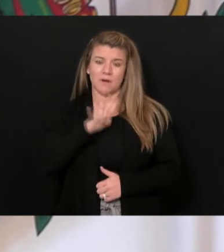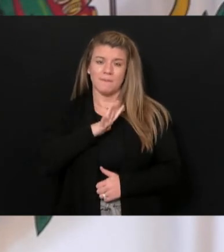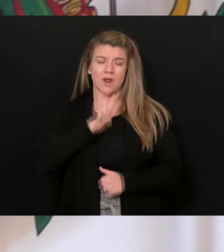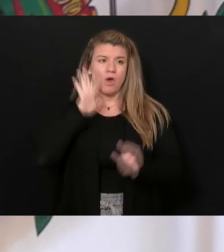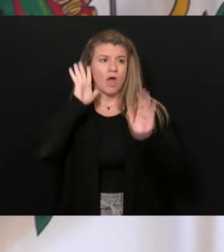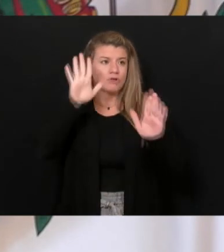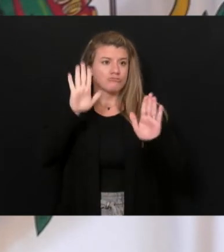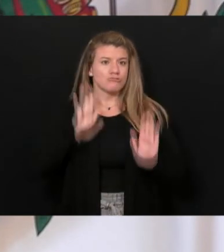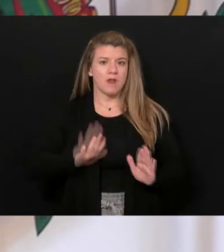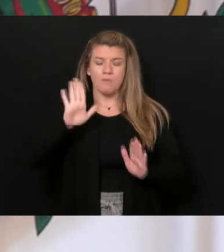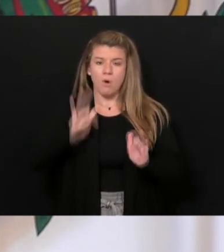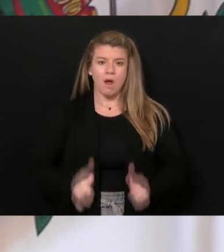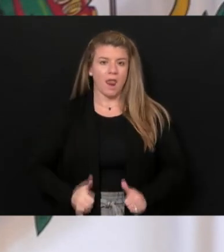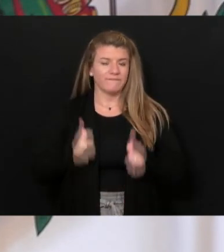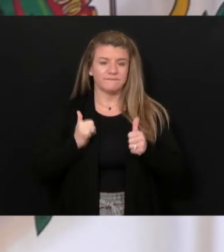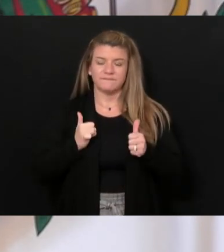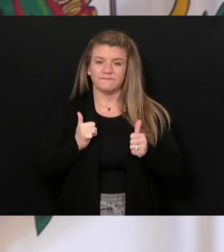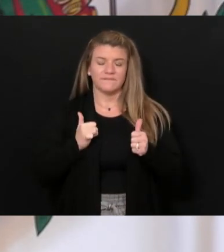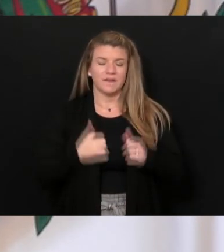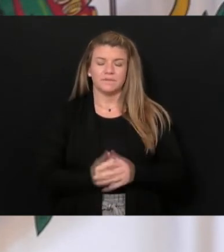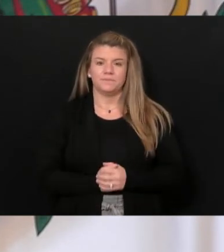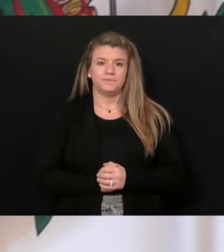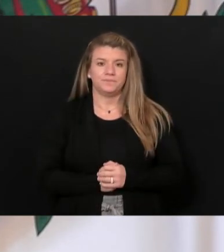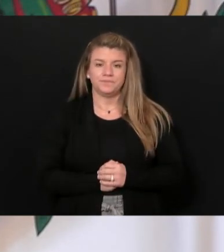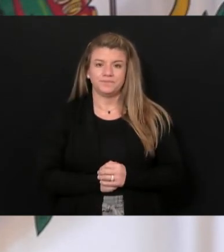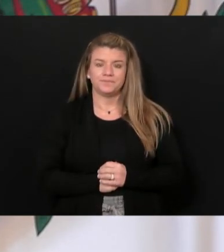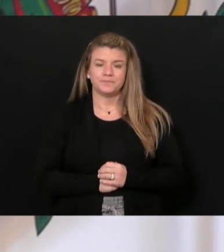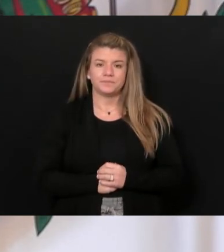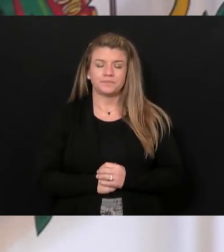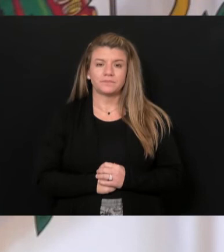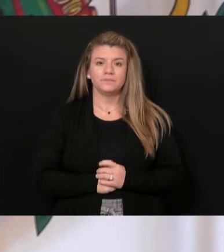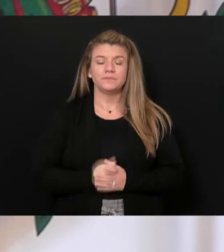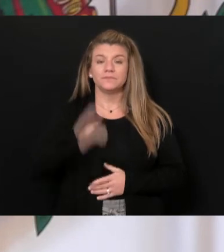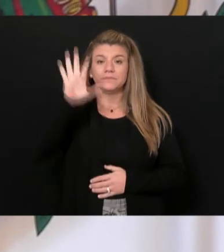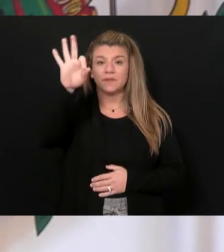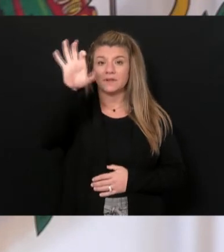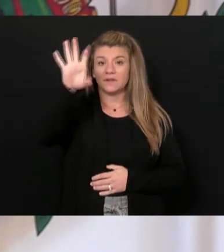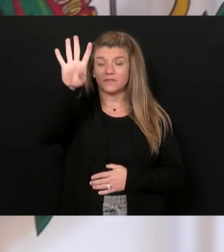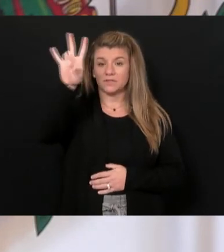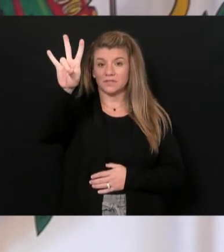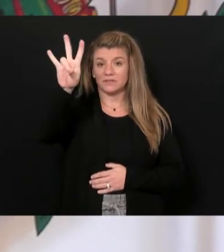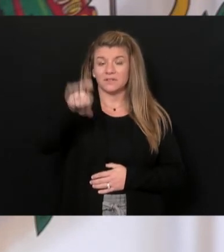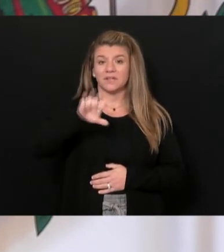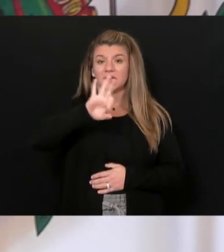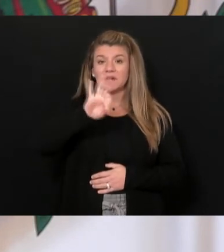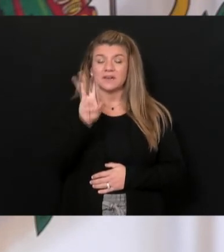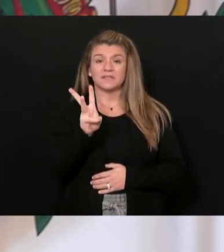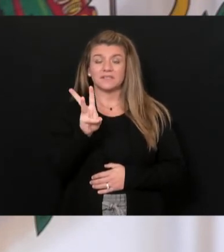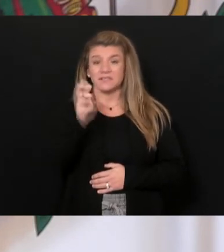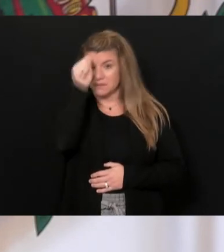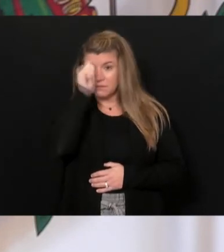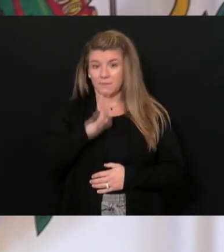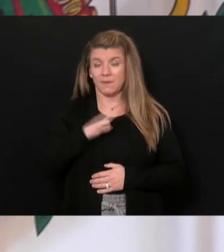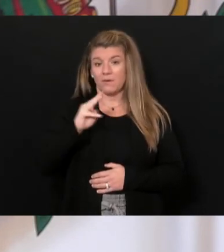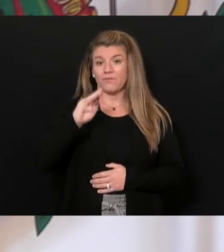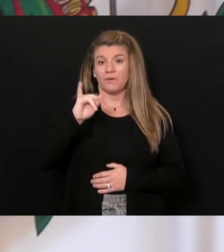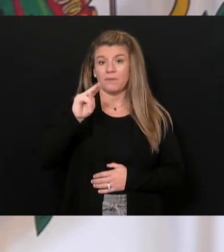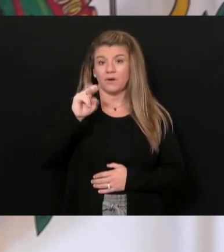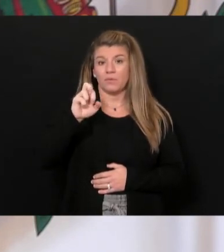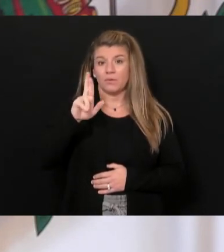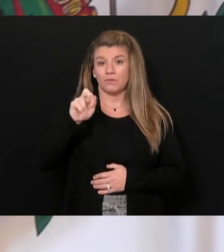incredible life. What an incredible life. Our 947th death, a 96-year-old male from Mineral